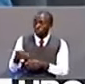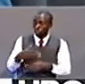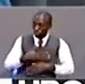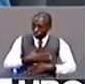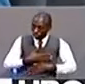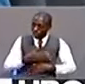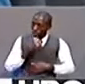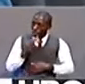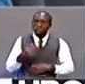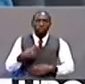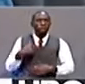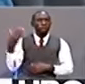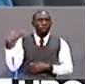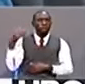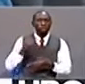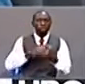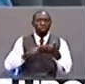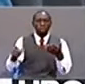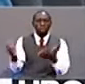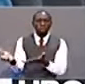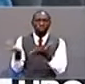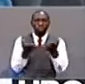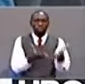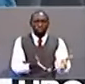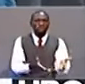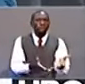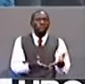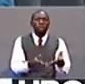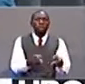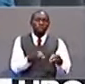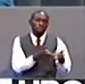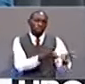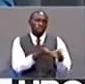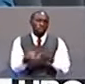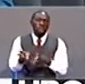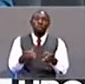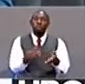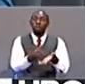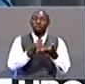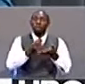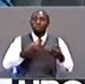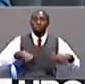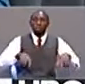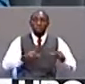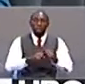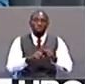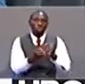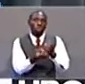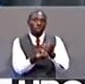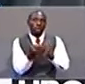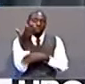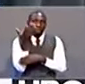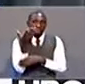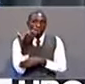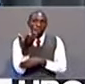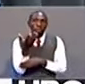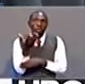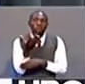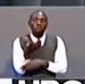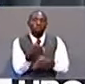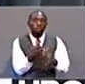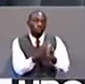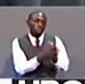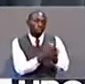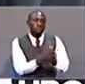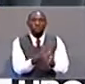table here the matrix you helped us generate with the Minister